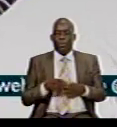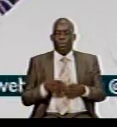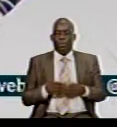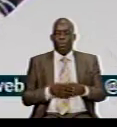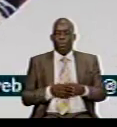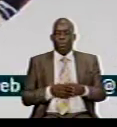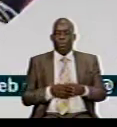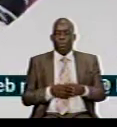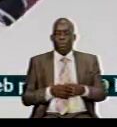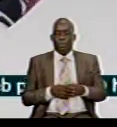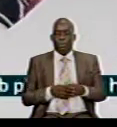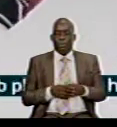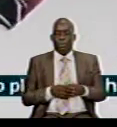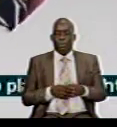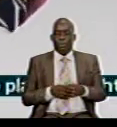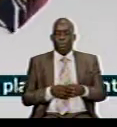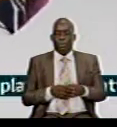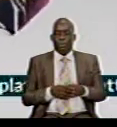name is Sole.